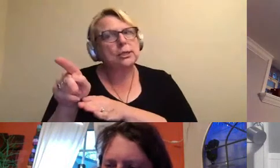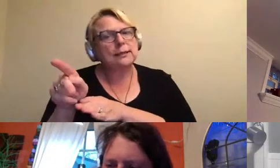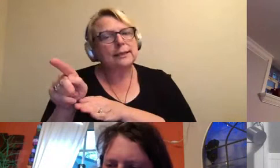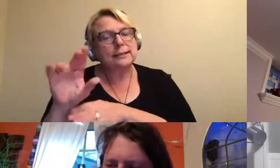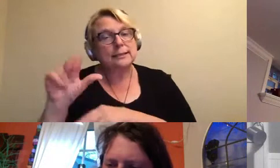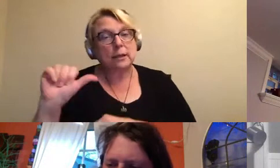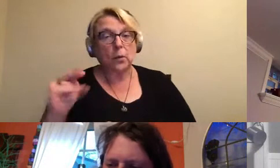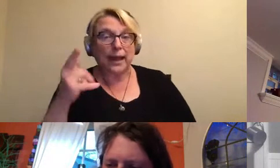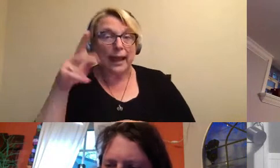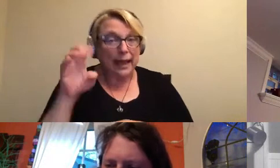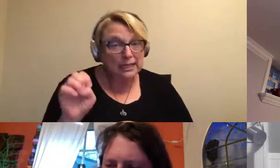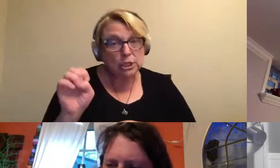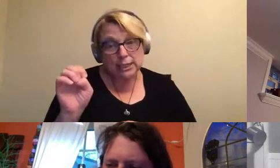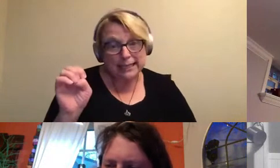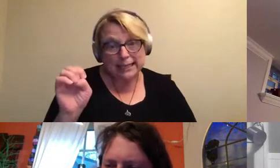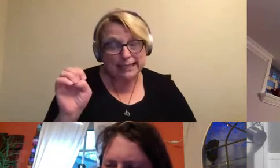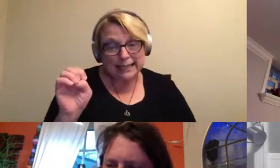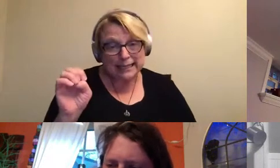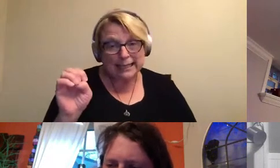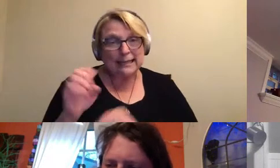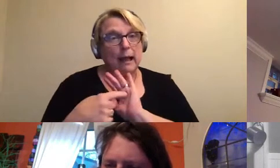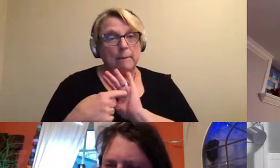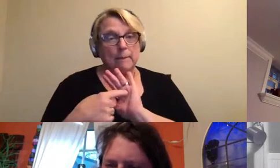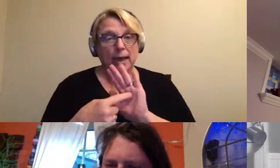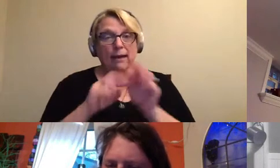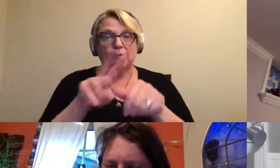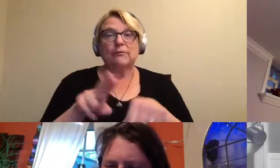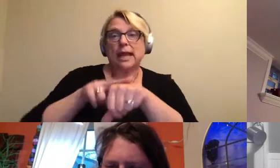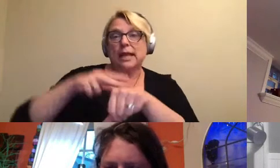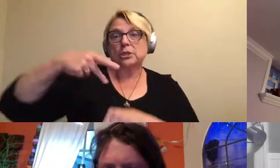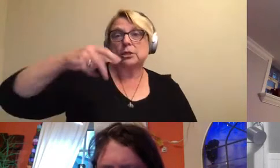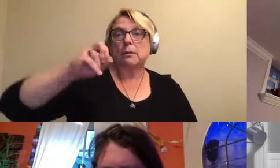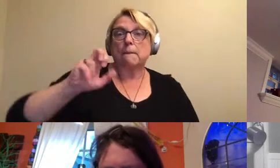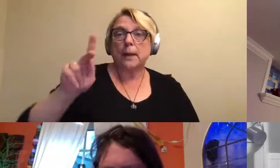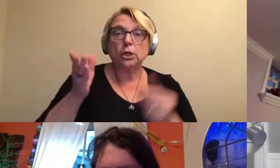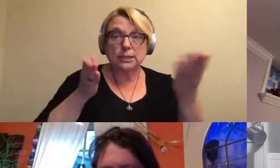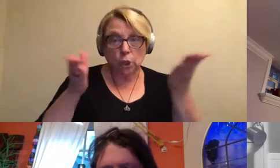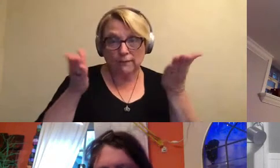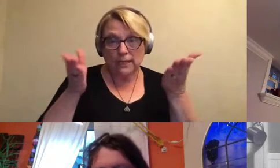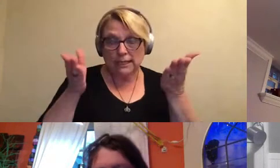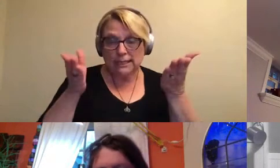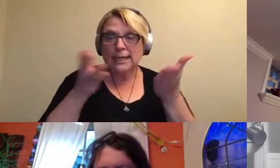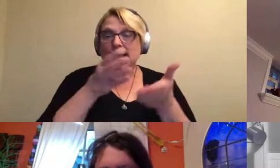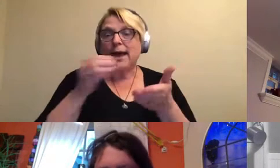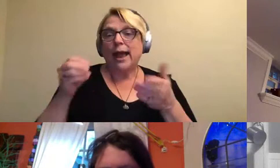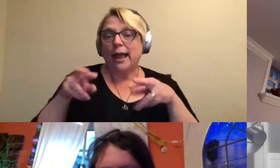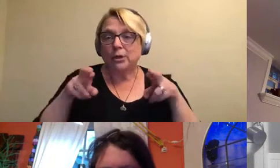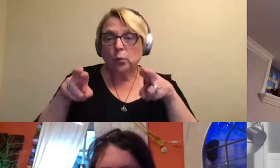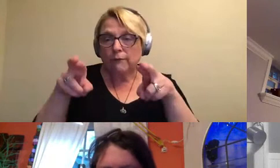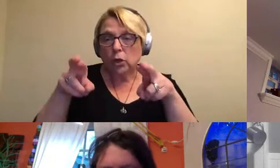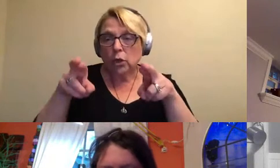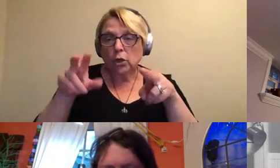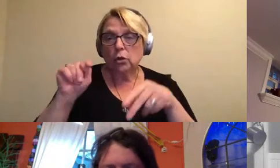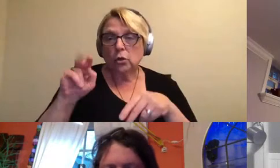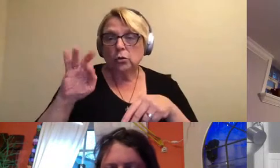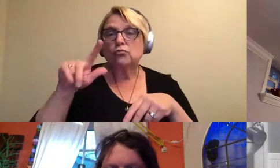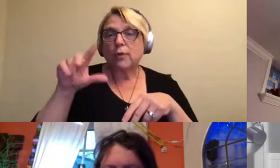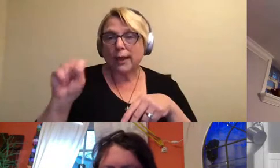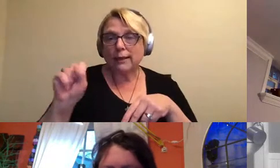actually serves on behalf of the National Park Service in the river and trails preservation